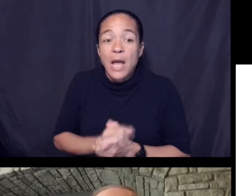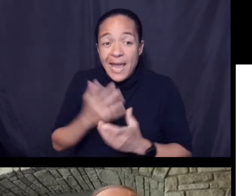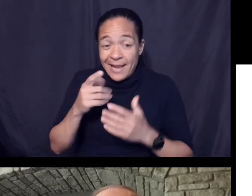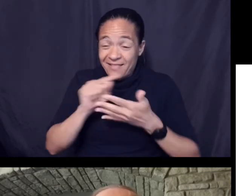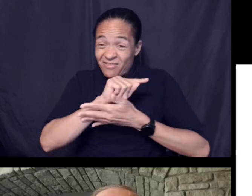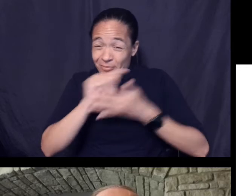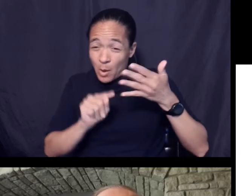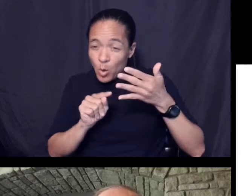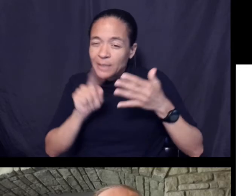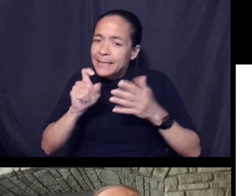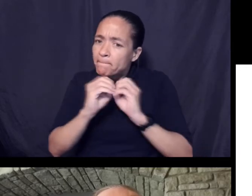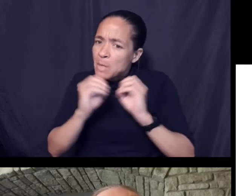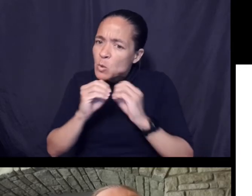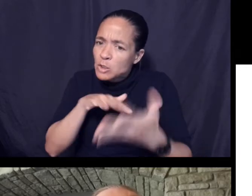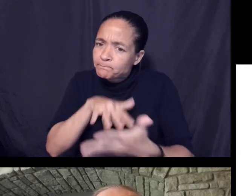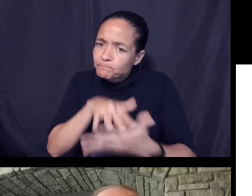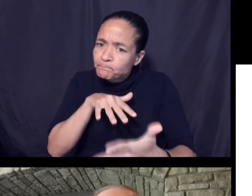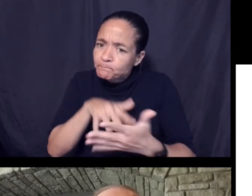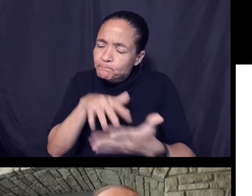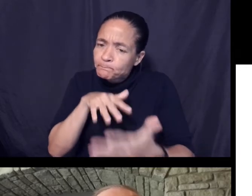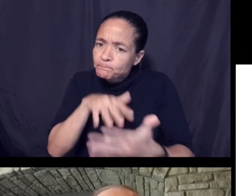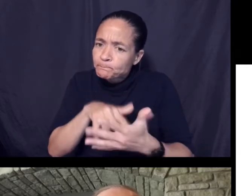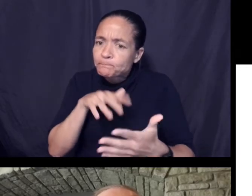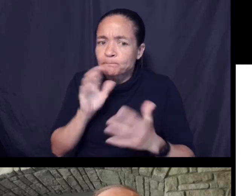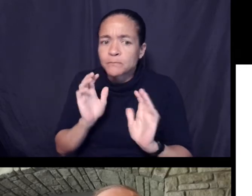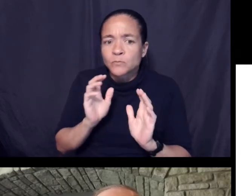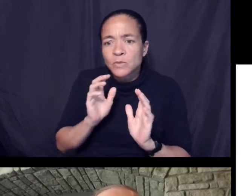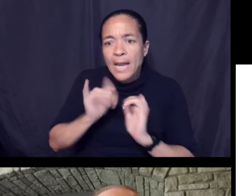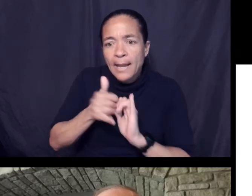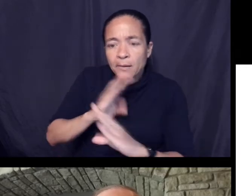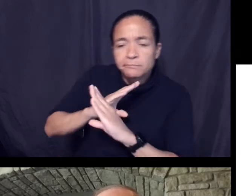further exploration to fully realize the ultimate goal of preventing